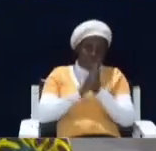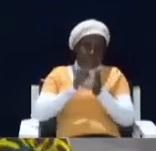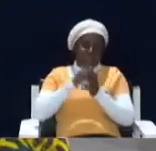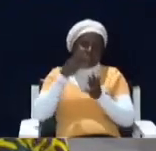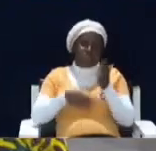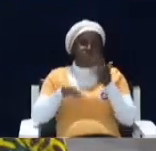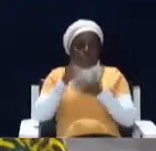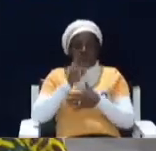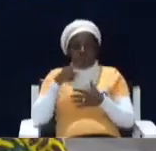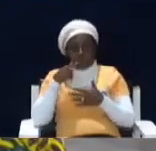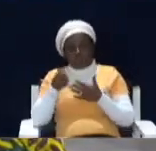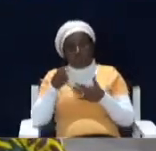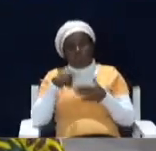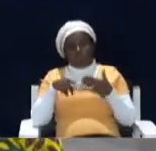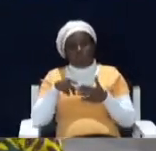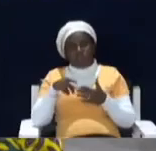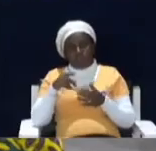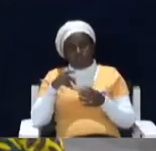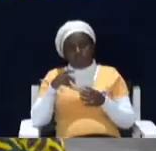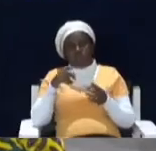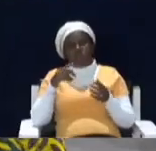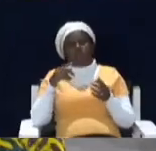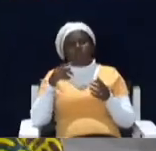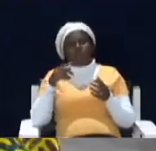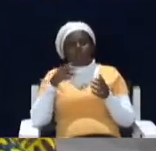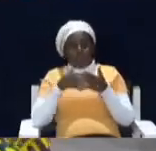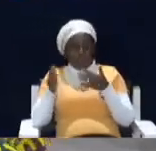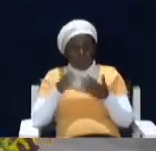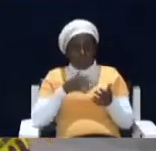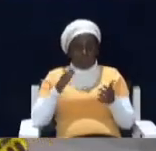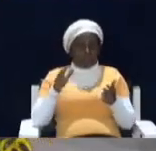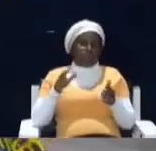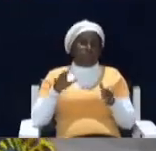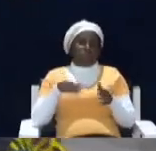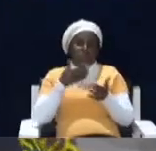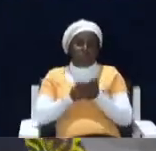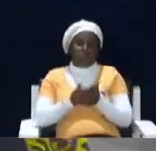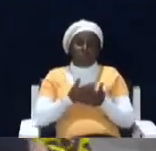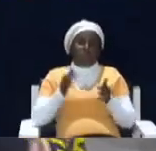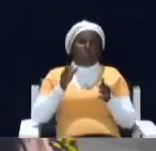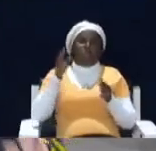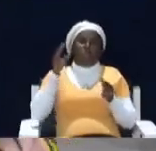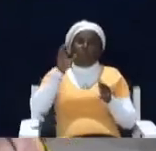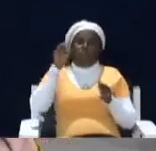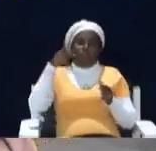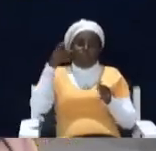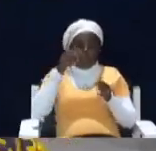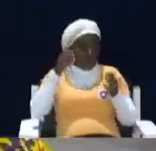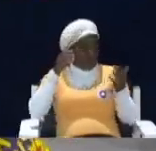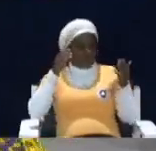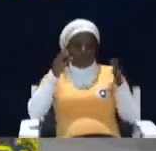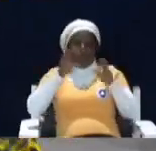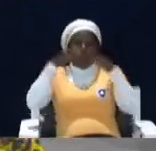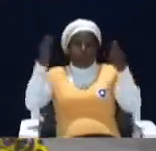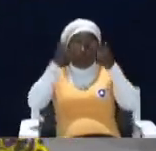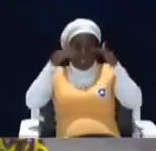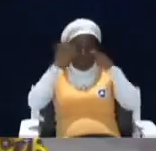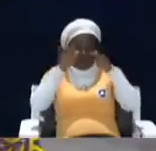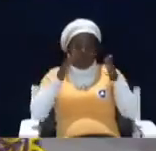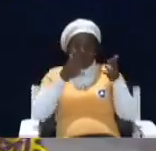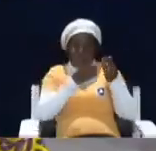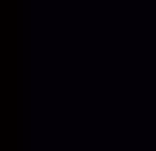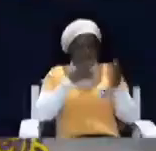her matter. When we go to the Open Heavens Gallery, we will tell God, Mommy Gio's bed, she's not barren, we cannot be